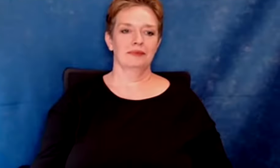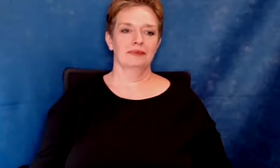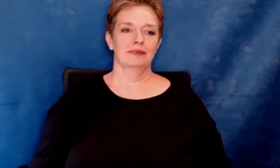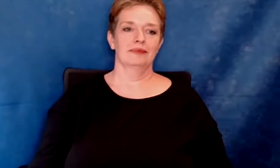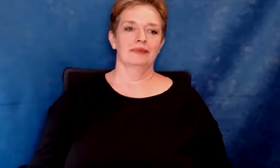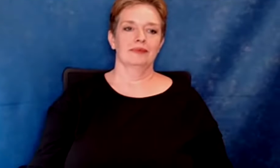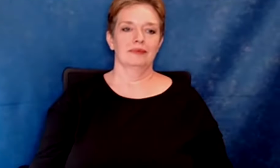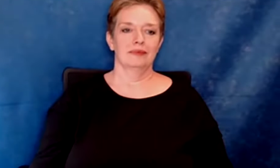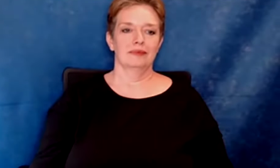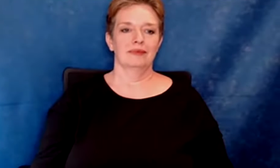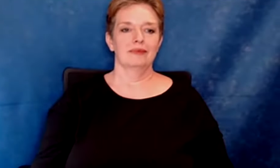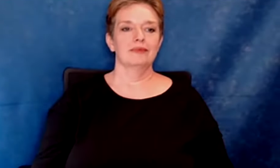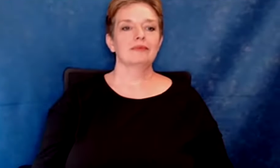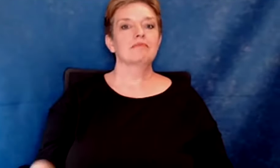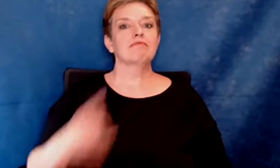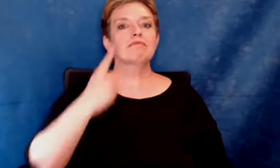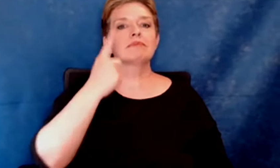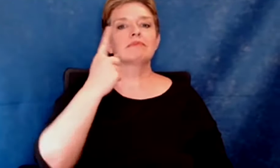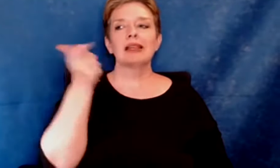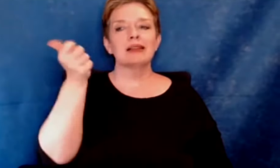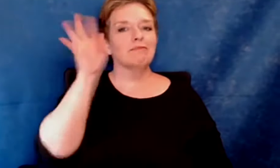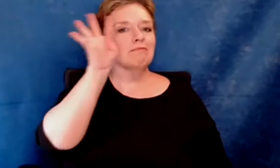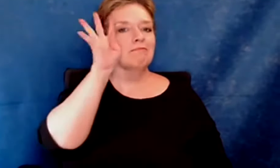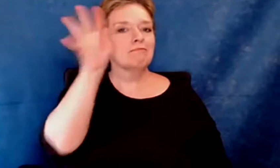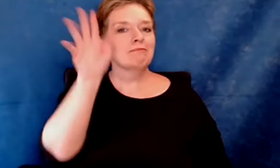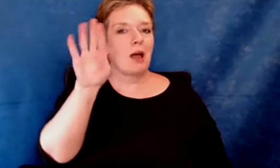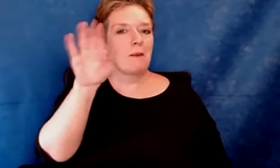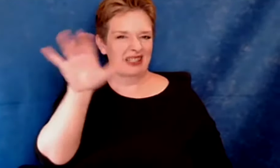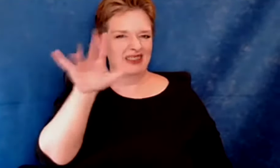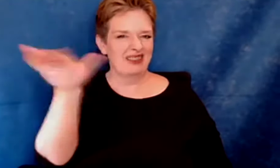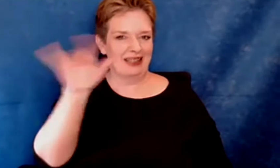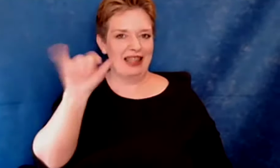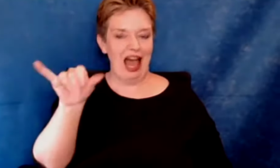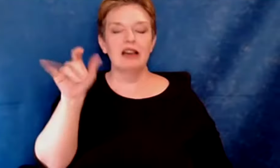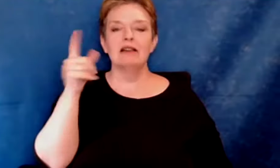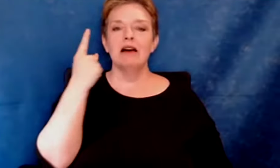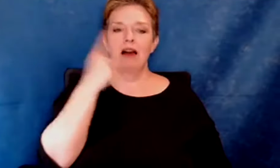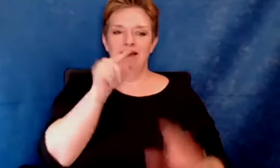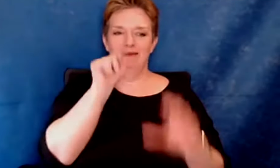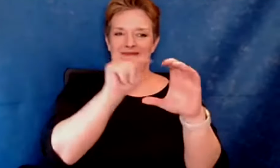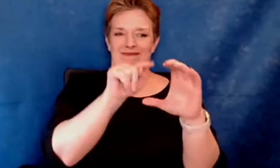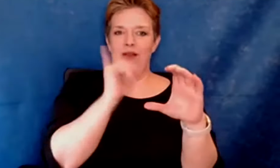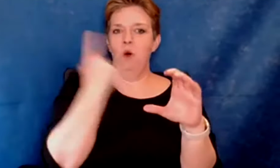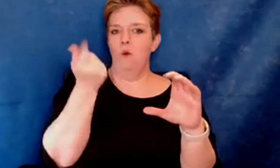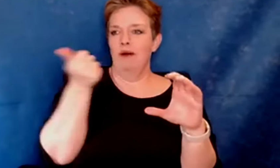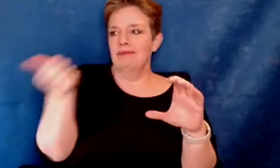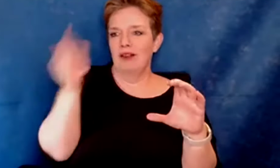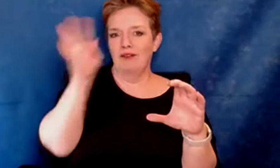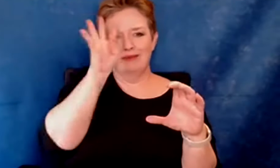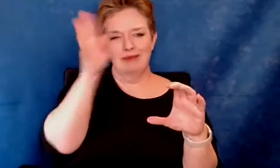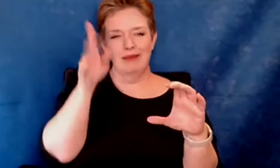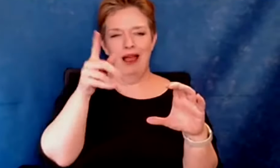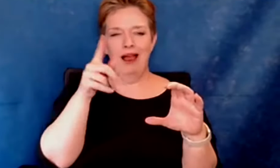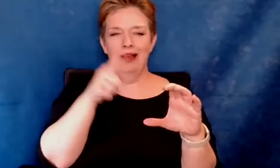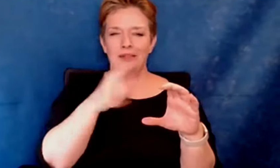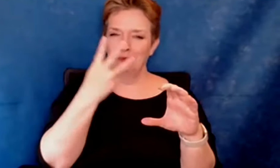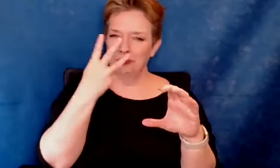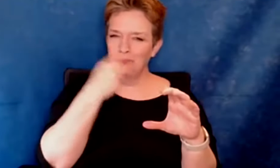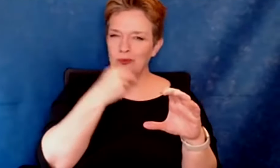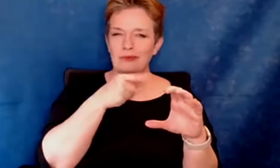letters of his was this one. I thought it was just so elegant and had just a nice flow to it. I was really happy